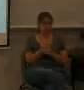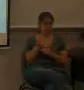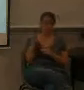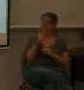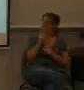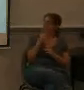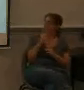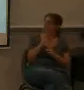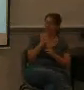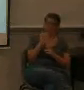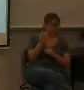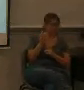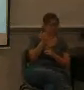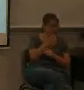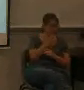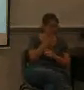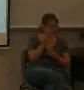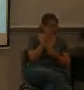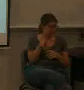And this is a fairly common